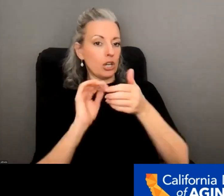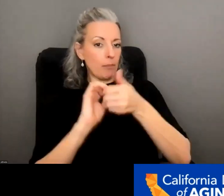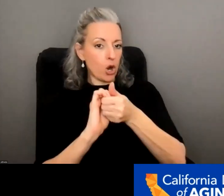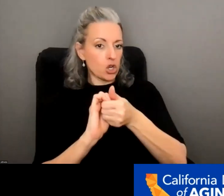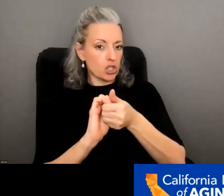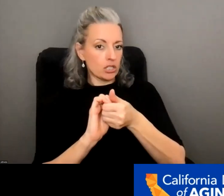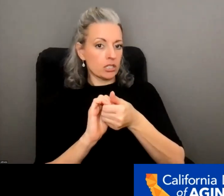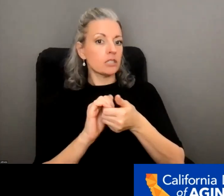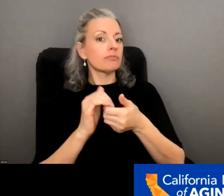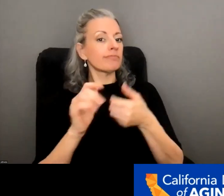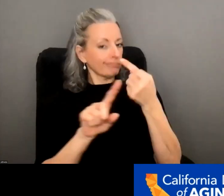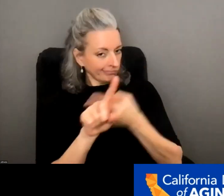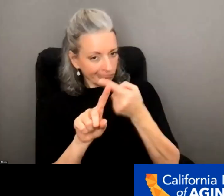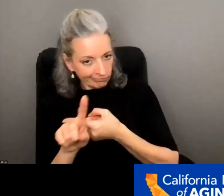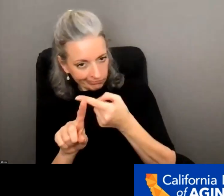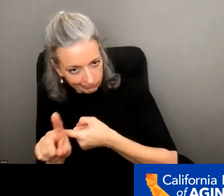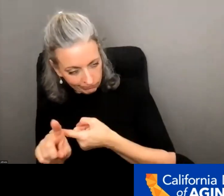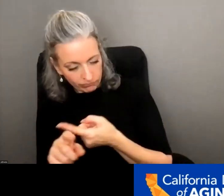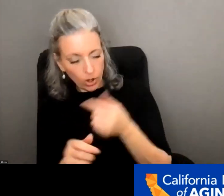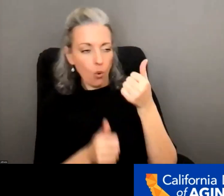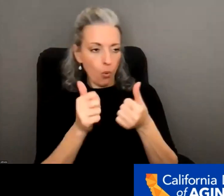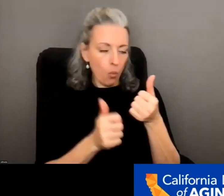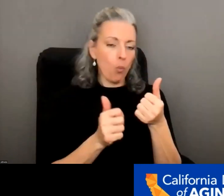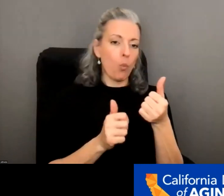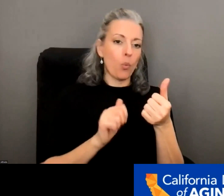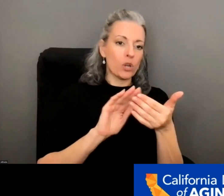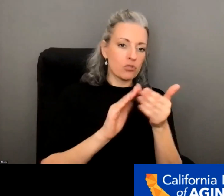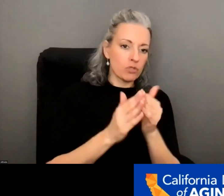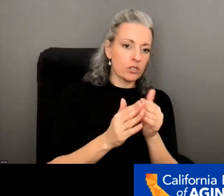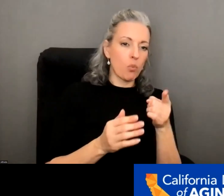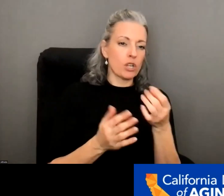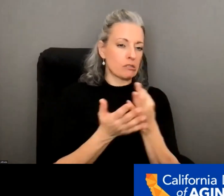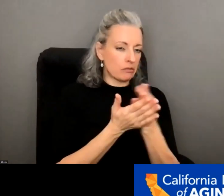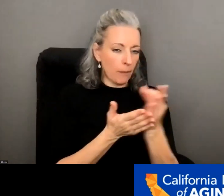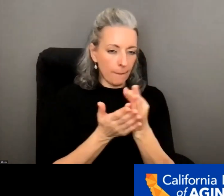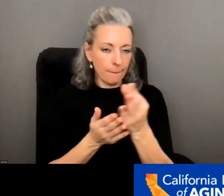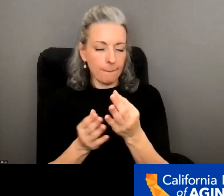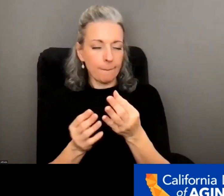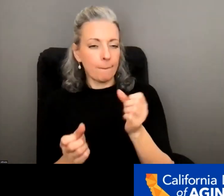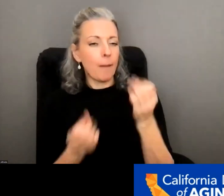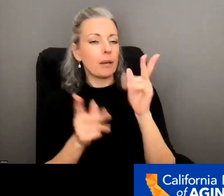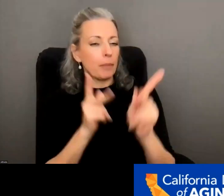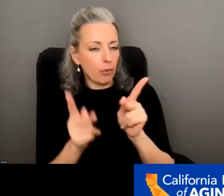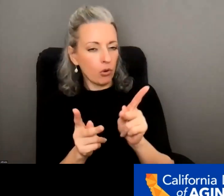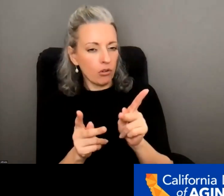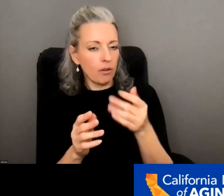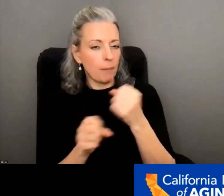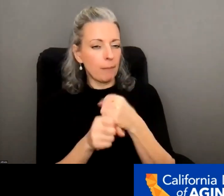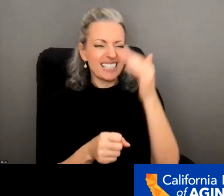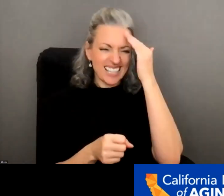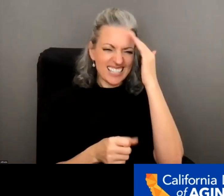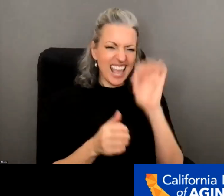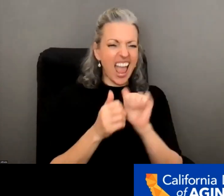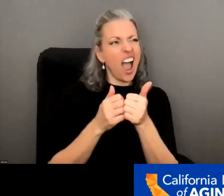determine which regions and which populations make sense to do in person and which makes sense to do sort of in kind of a